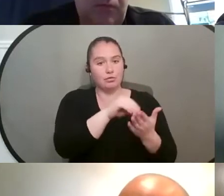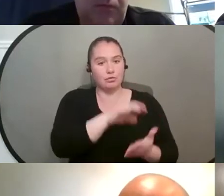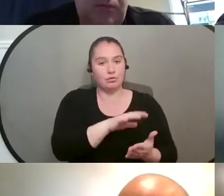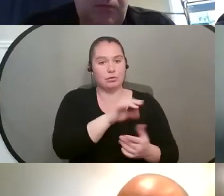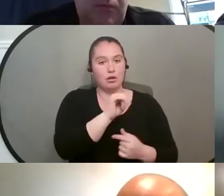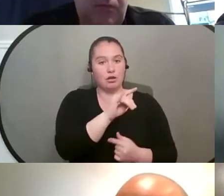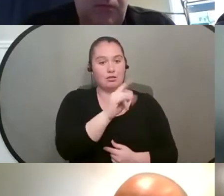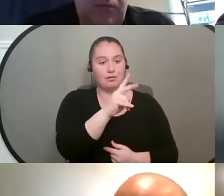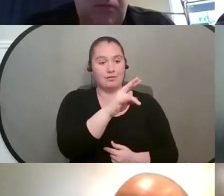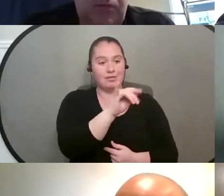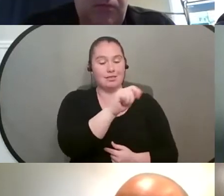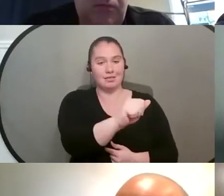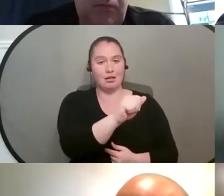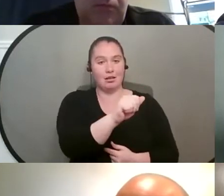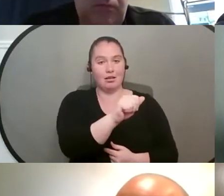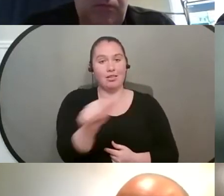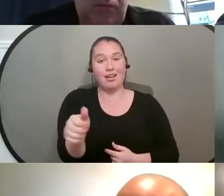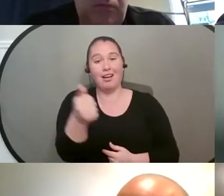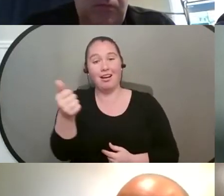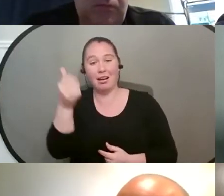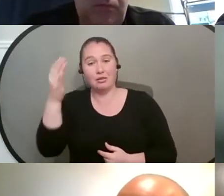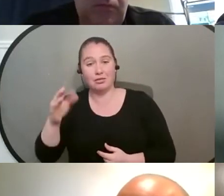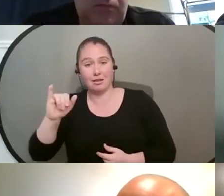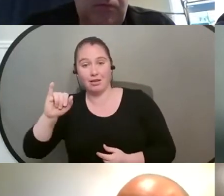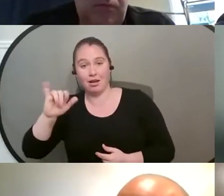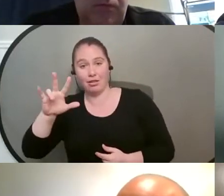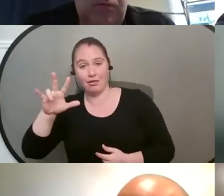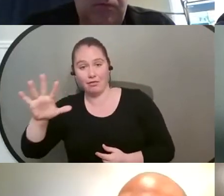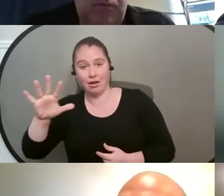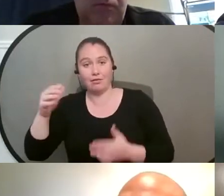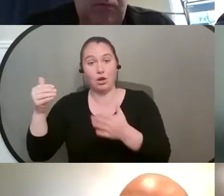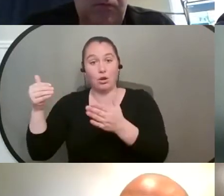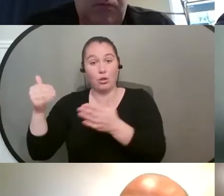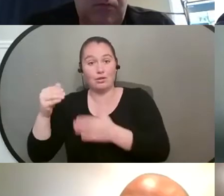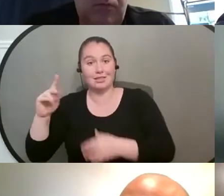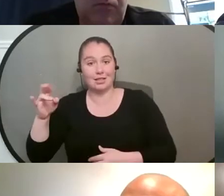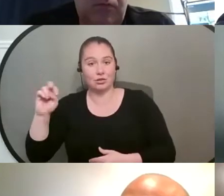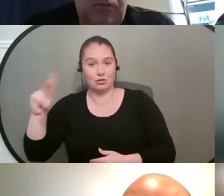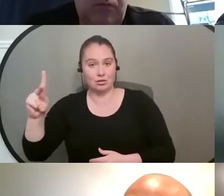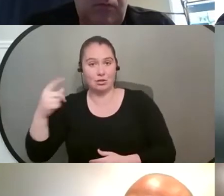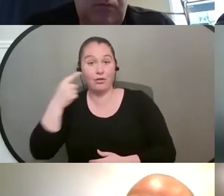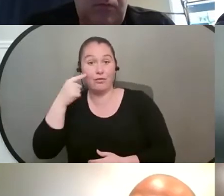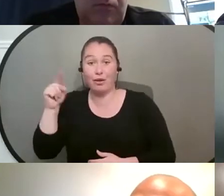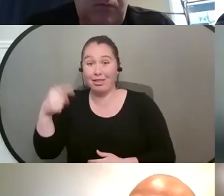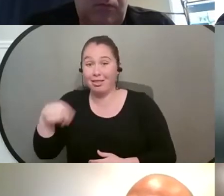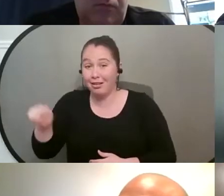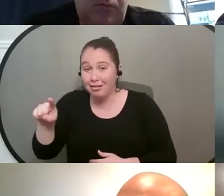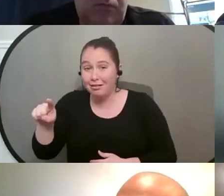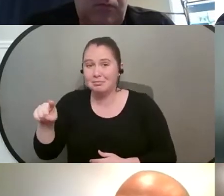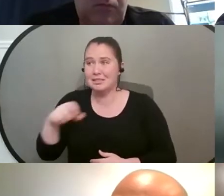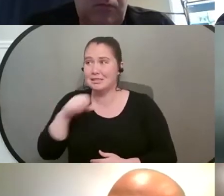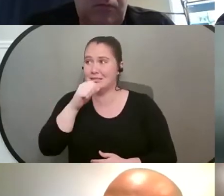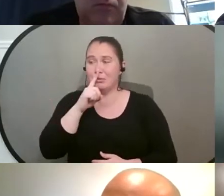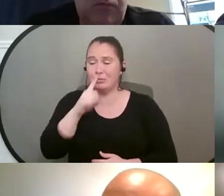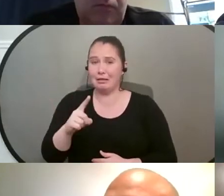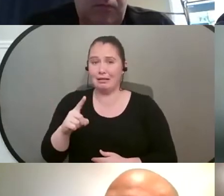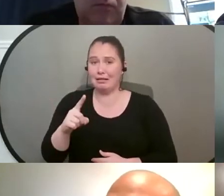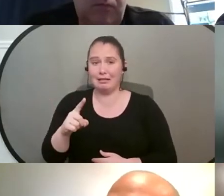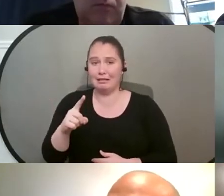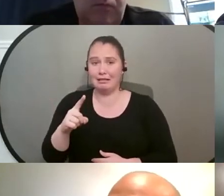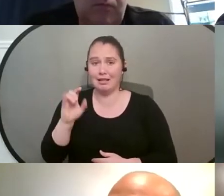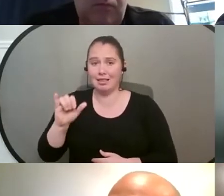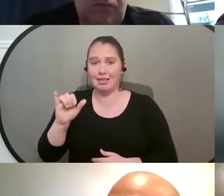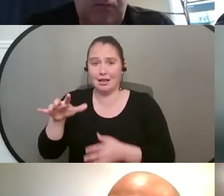the other side of I-35 over by Kendrick. So for them, it's not really a neighborhood school.